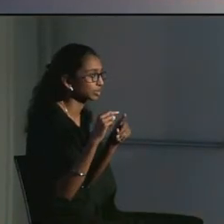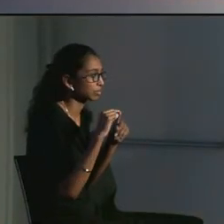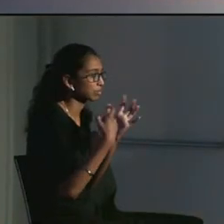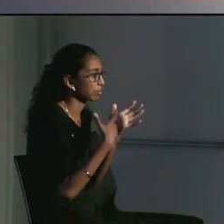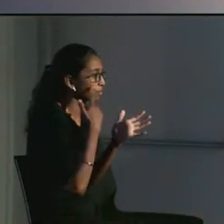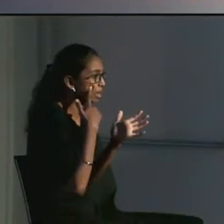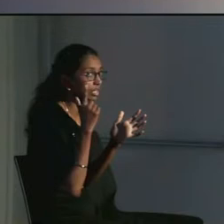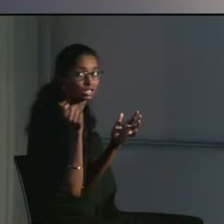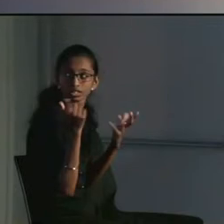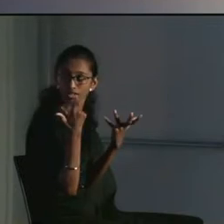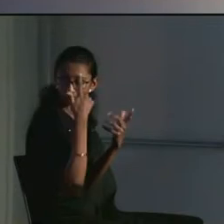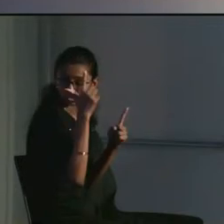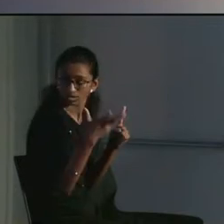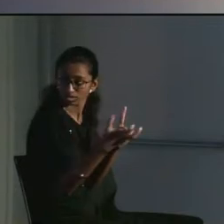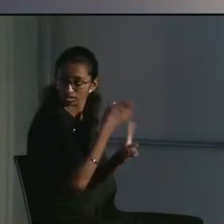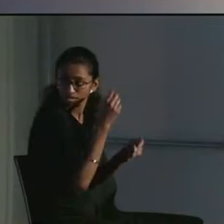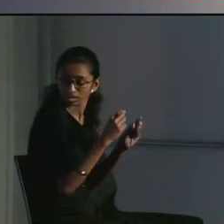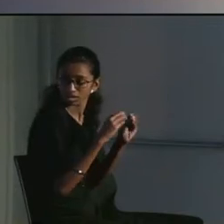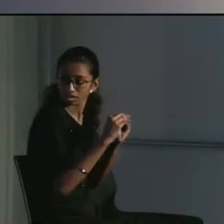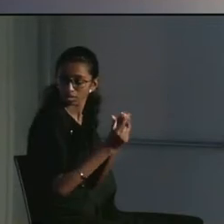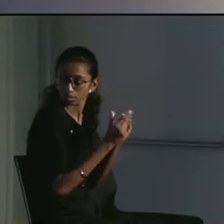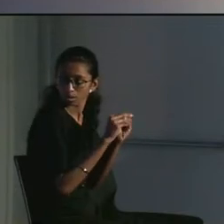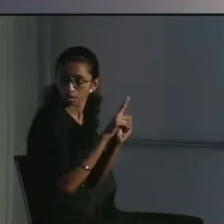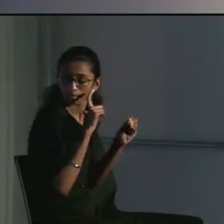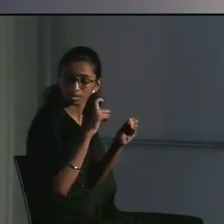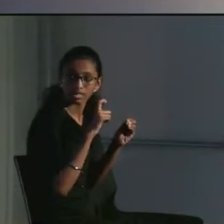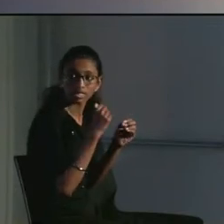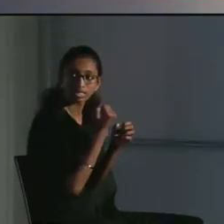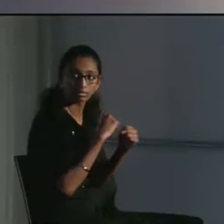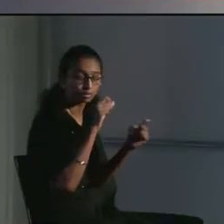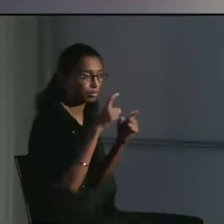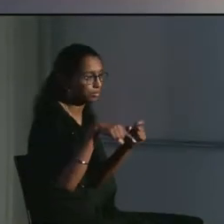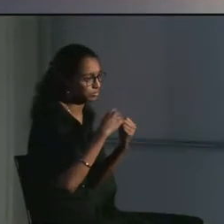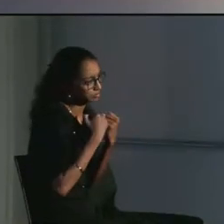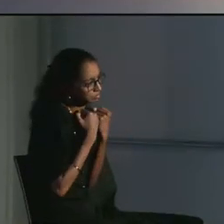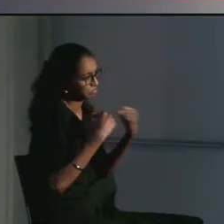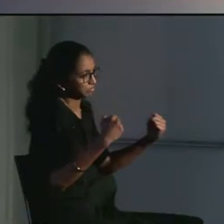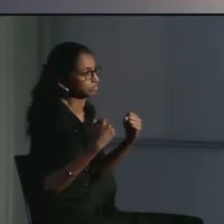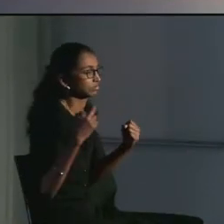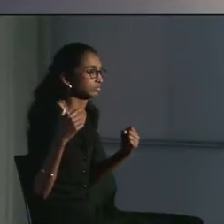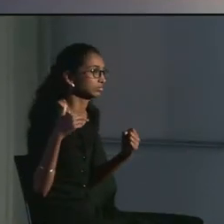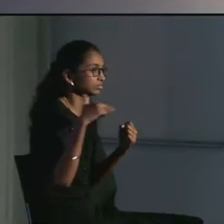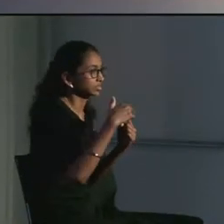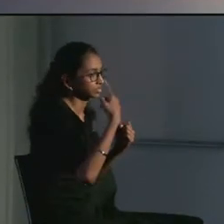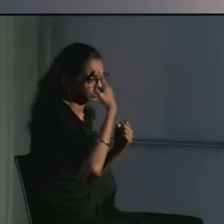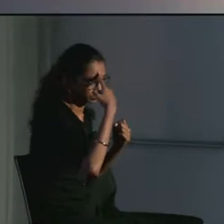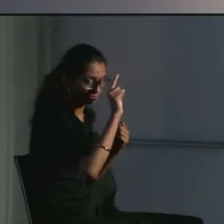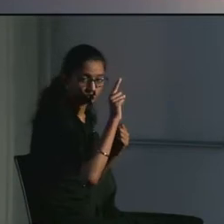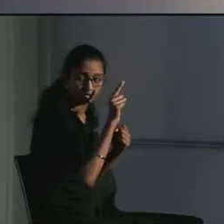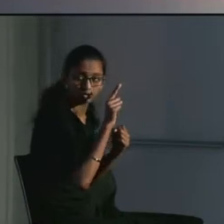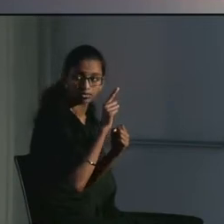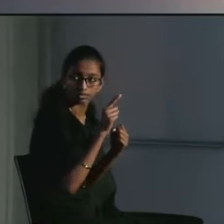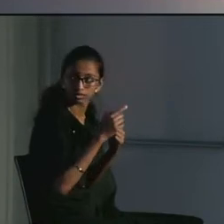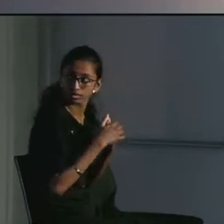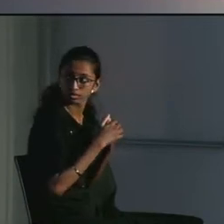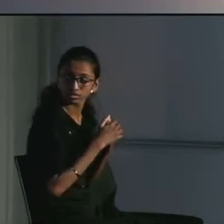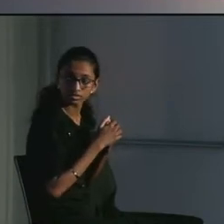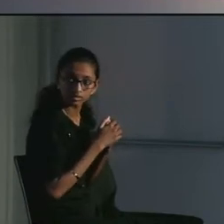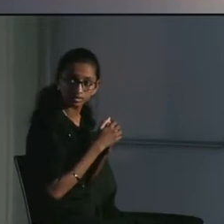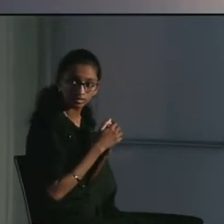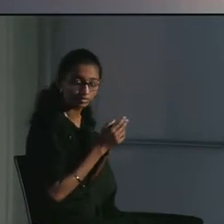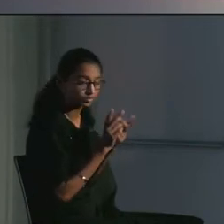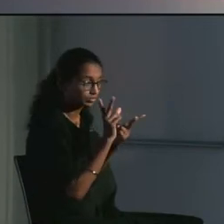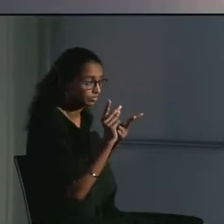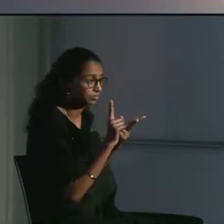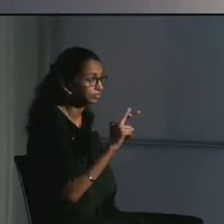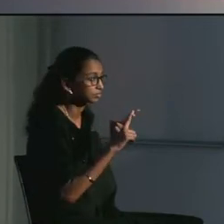crucial in occupying public space, where many brave acts were coming out while urging for Section 377 to be repealed. The second